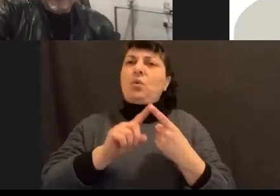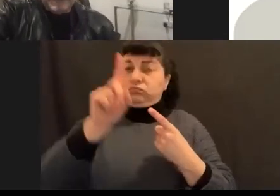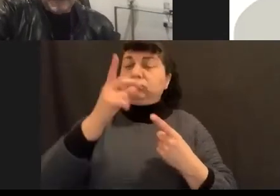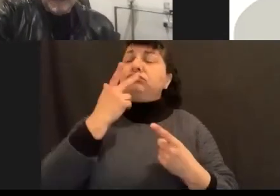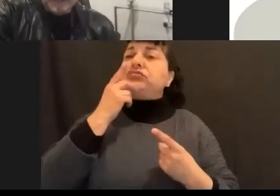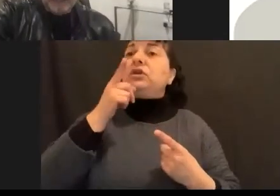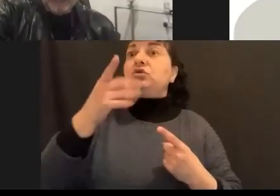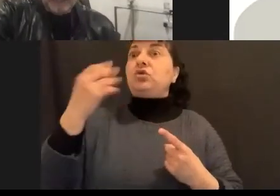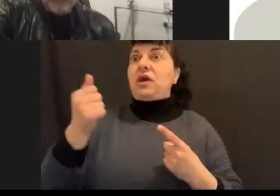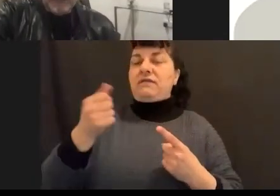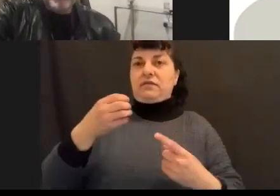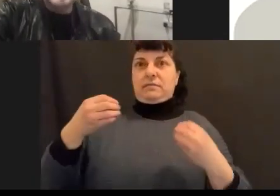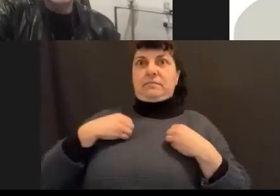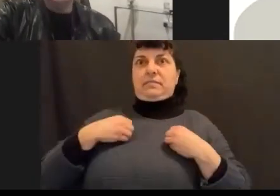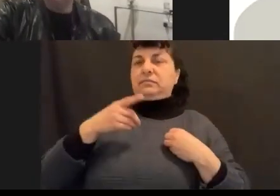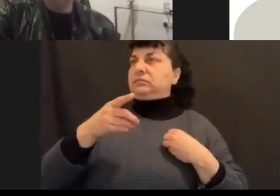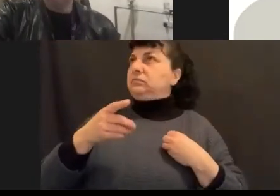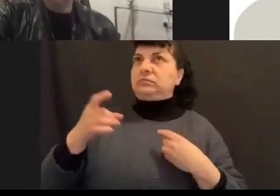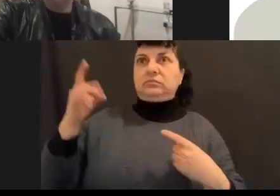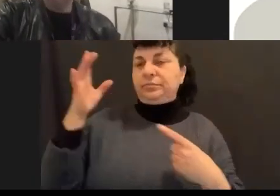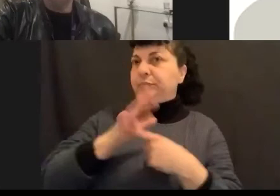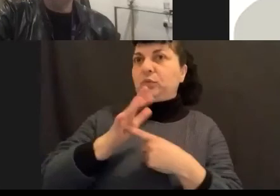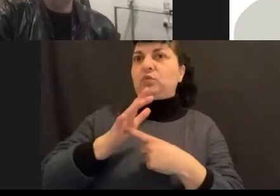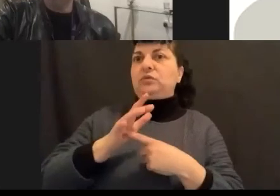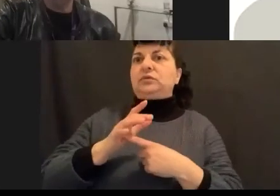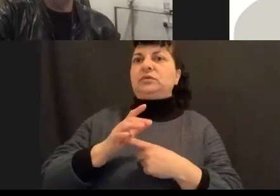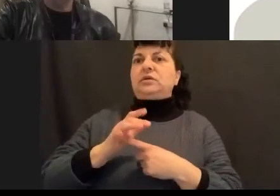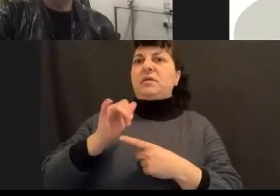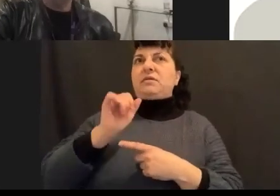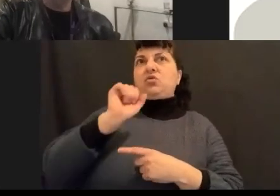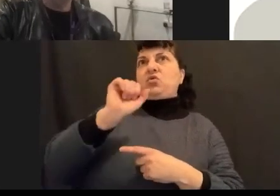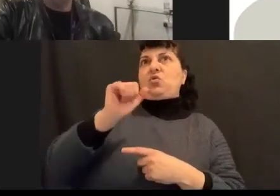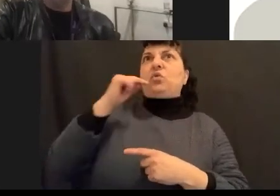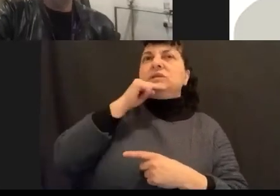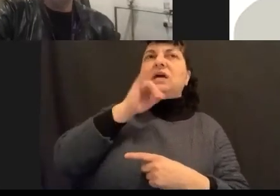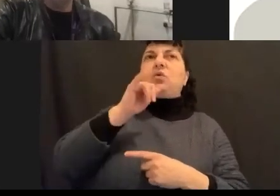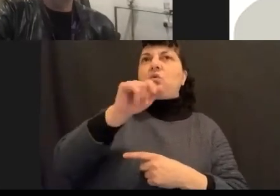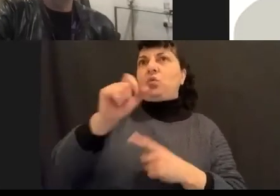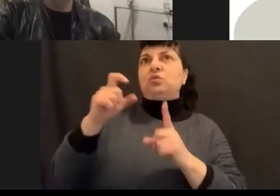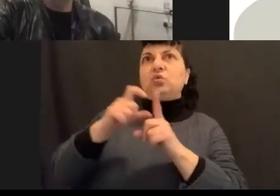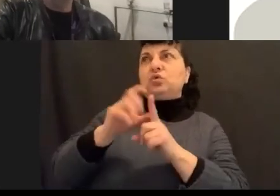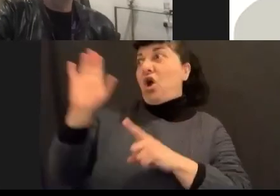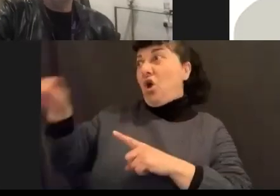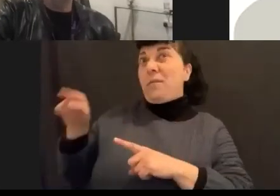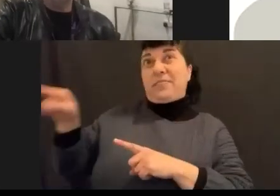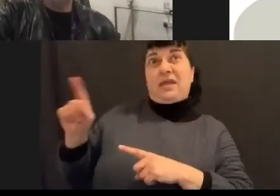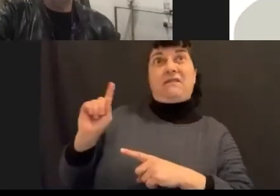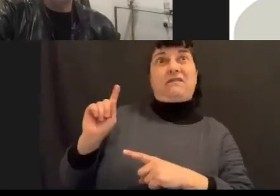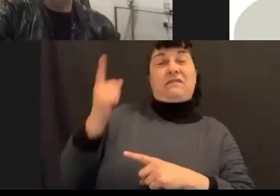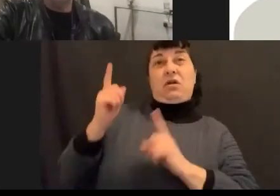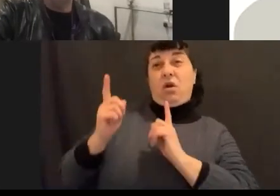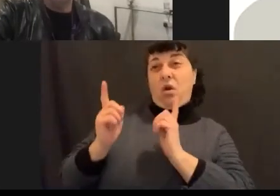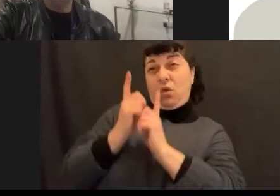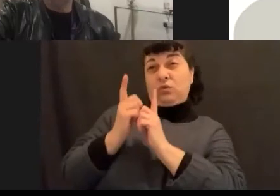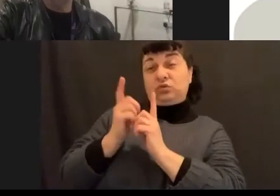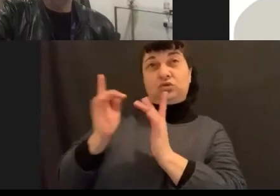and there's a primary close contact, e.g. your son or daughter at home, and you really have to find a way out of that.